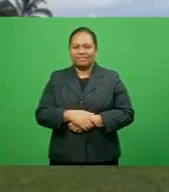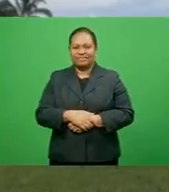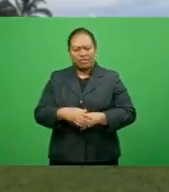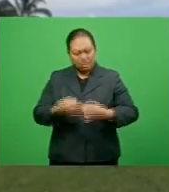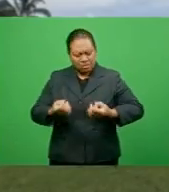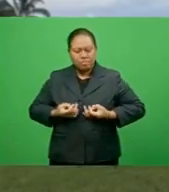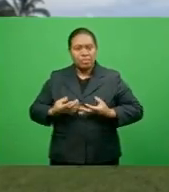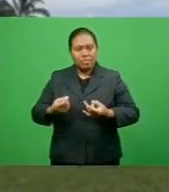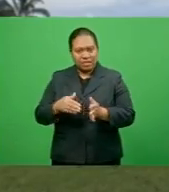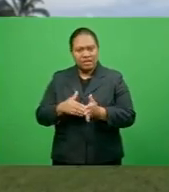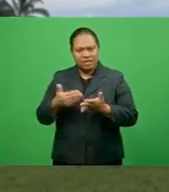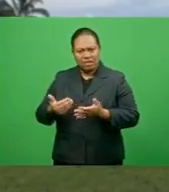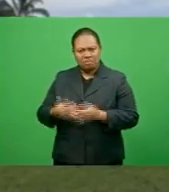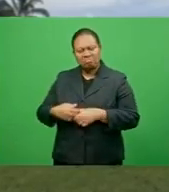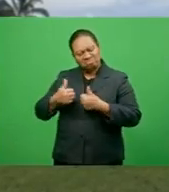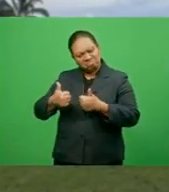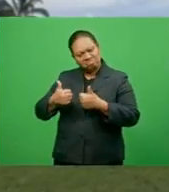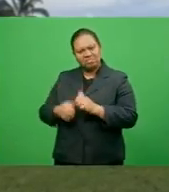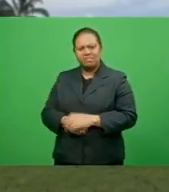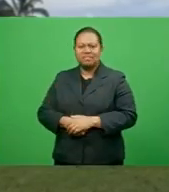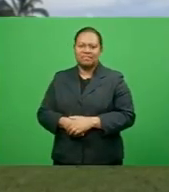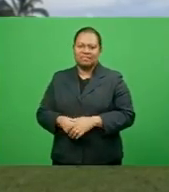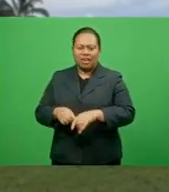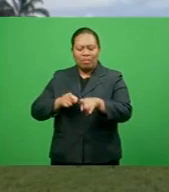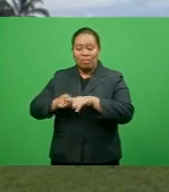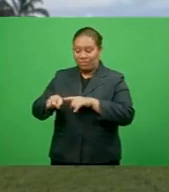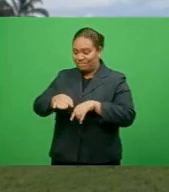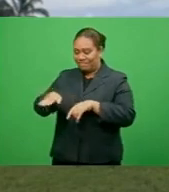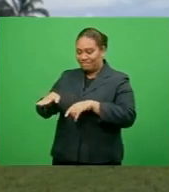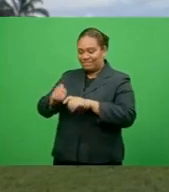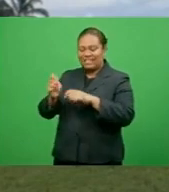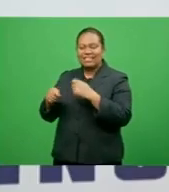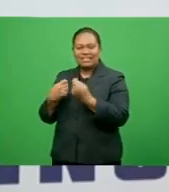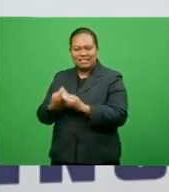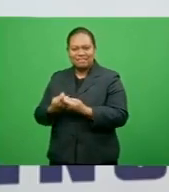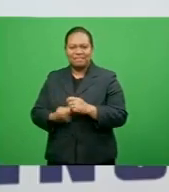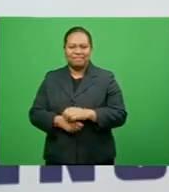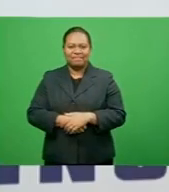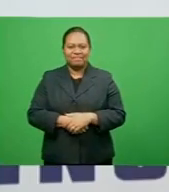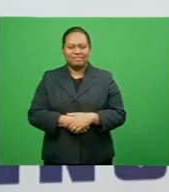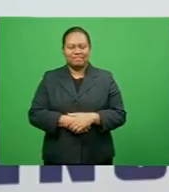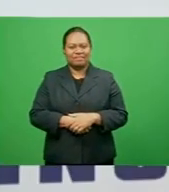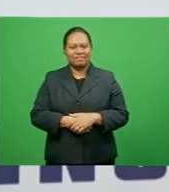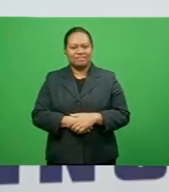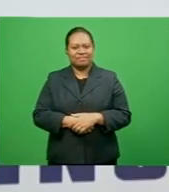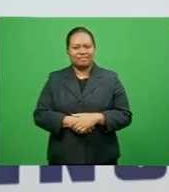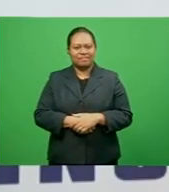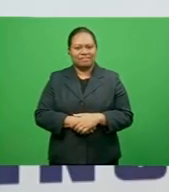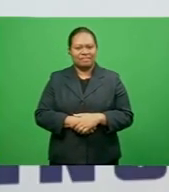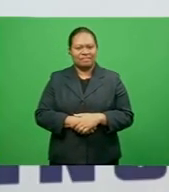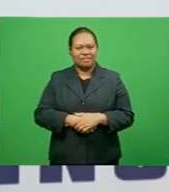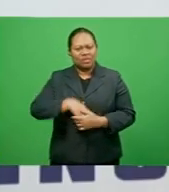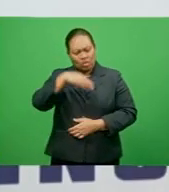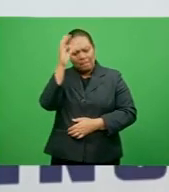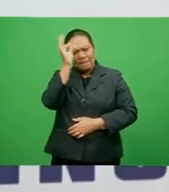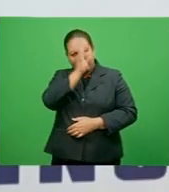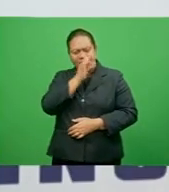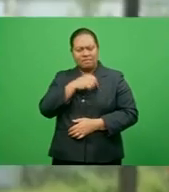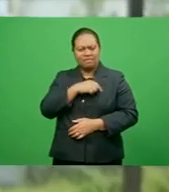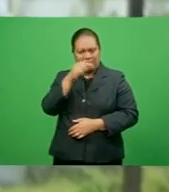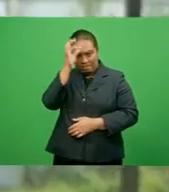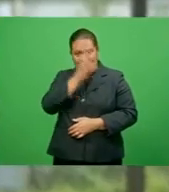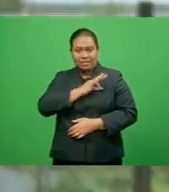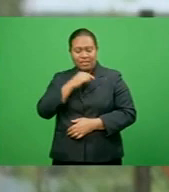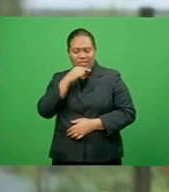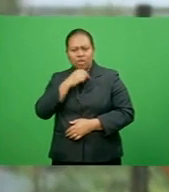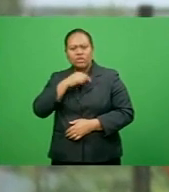preparation it's going well, especially with the team and individual as well. And yes, I do believe in my boys that they